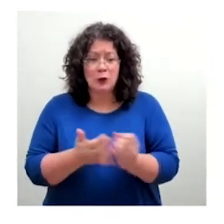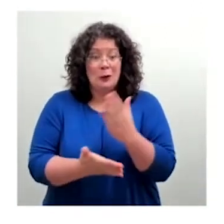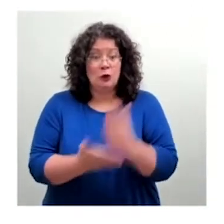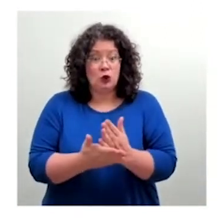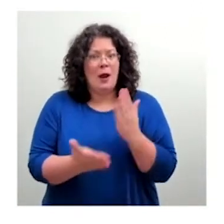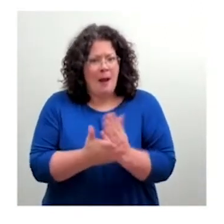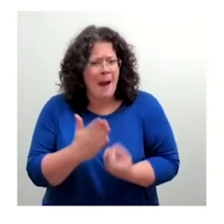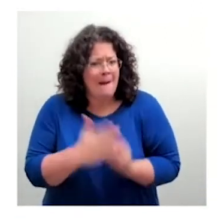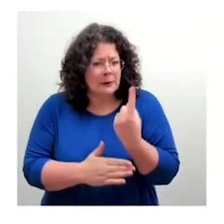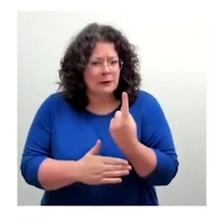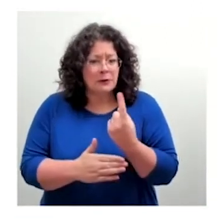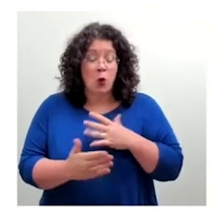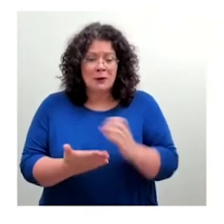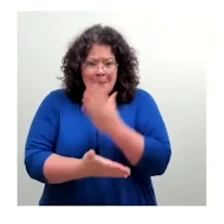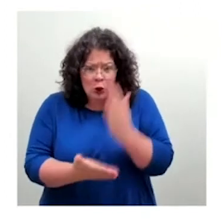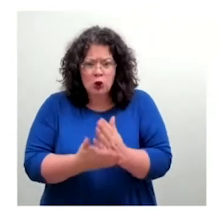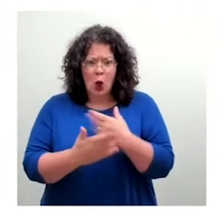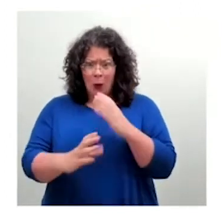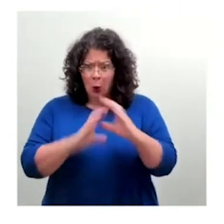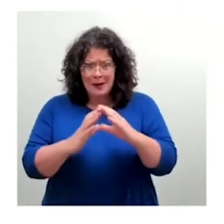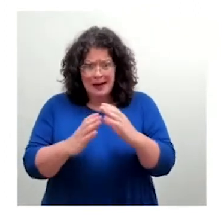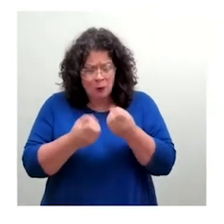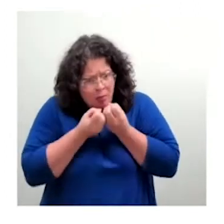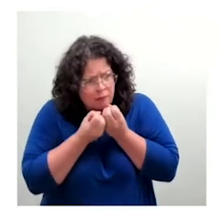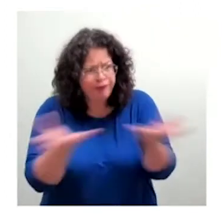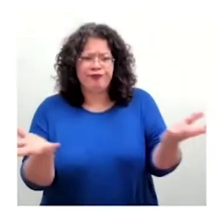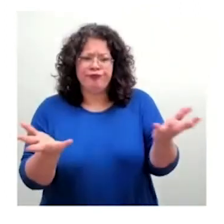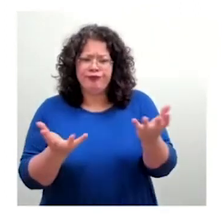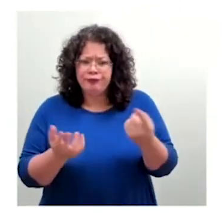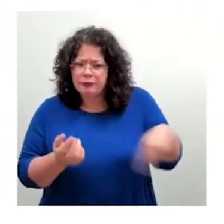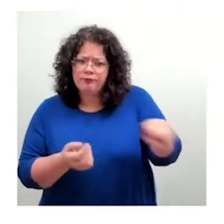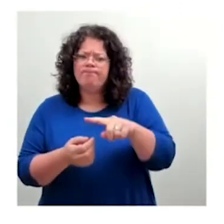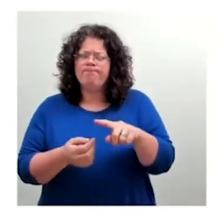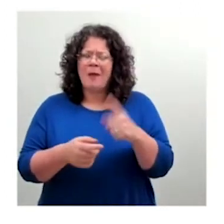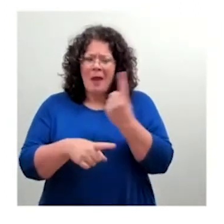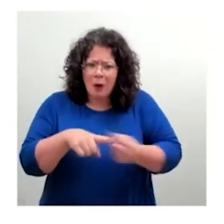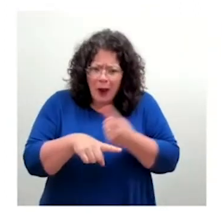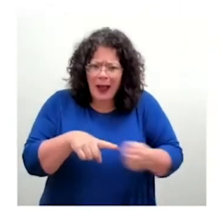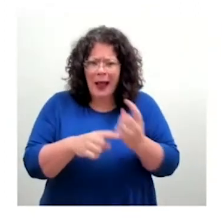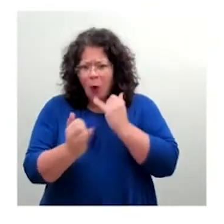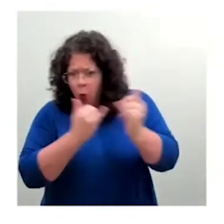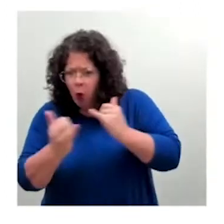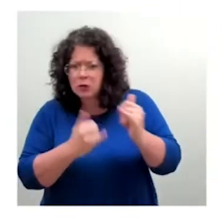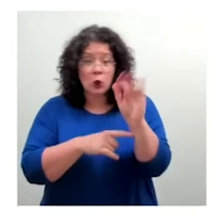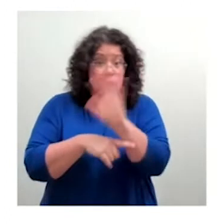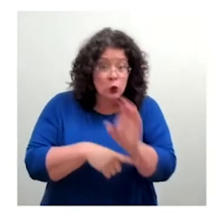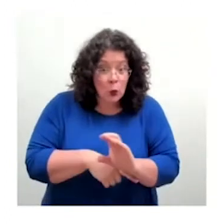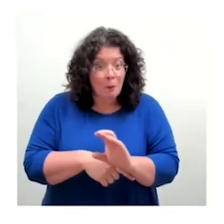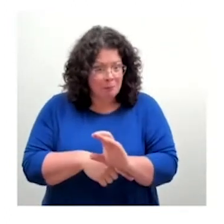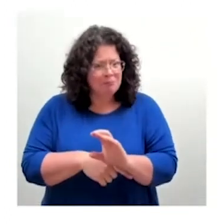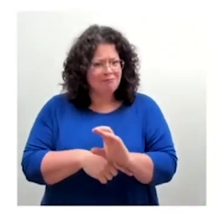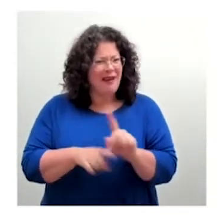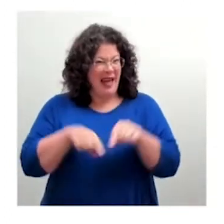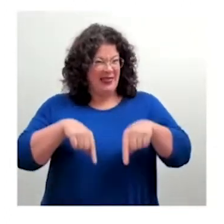Microsoft Team calls. And we wanted to ensure that the platforms were accessible. So we put a virtual guideline together. So for